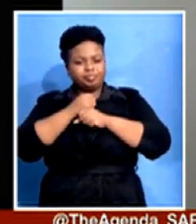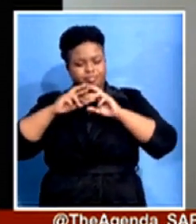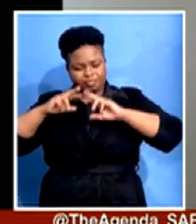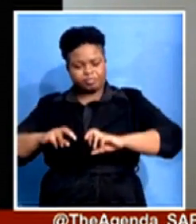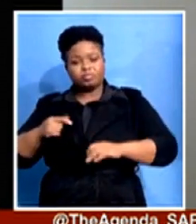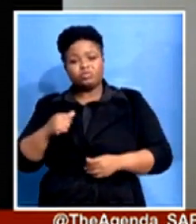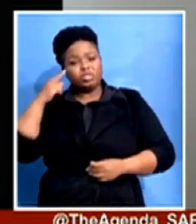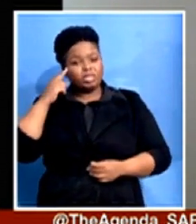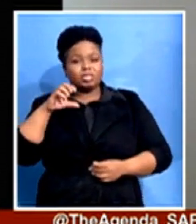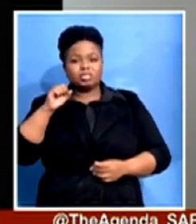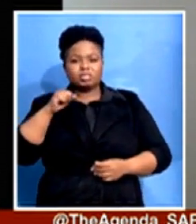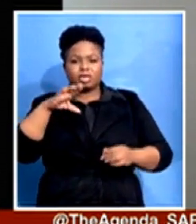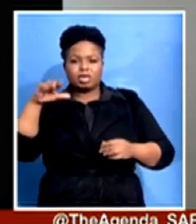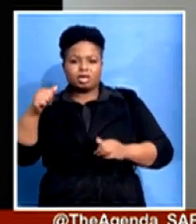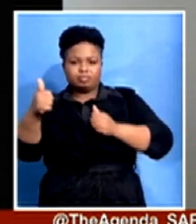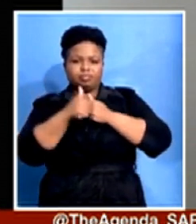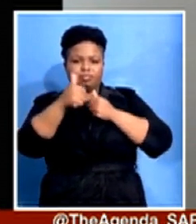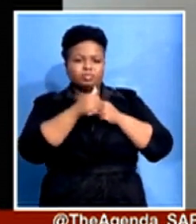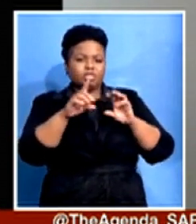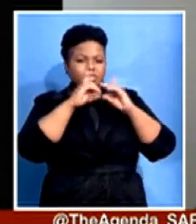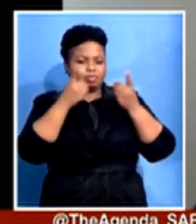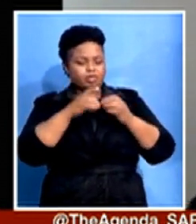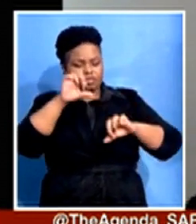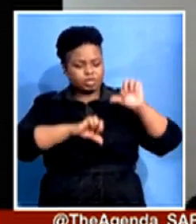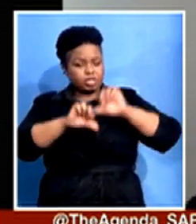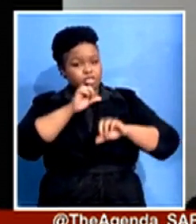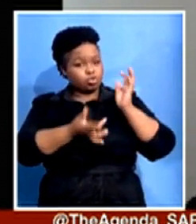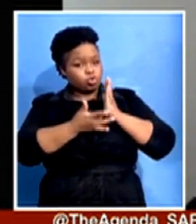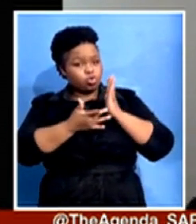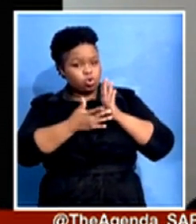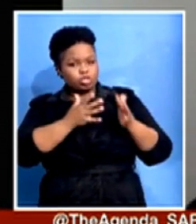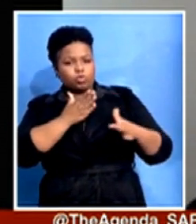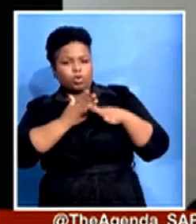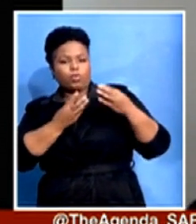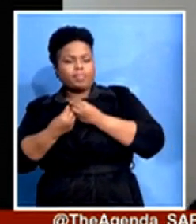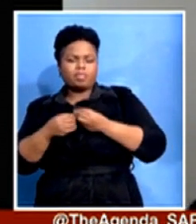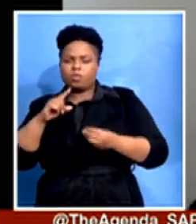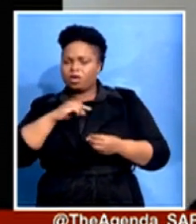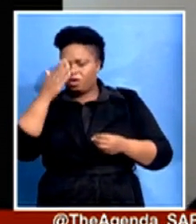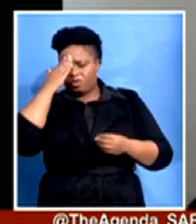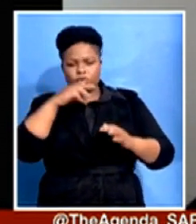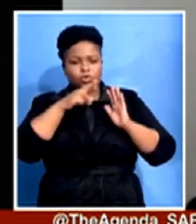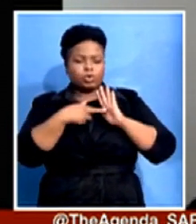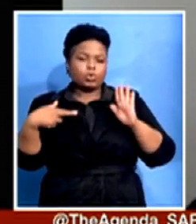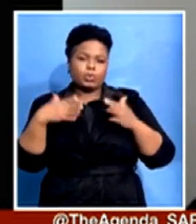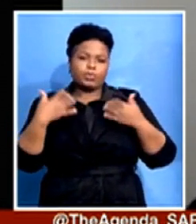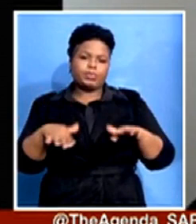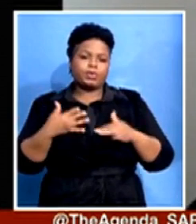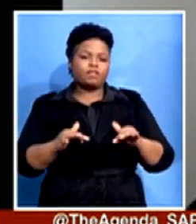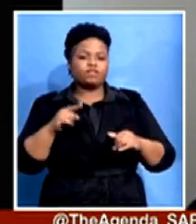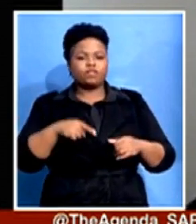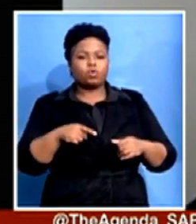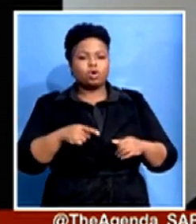the Department of Science and Technology, considering the role of the clinical research organization, the role